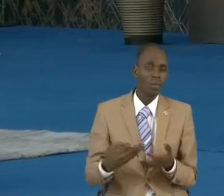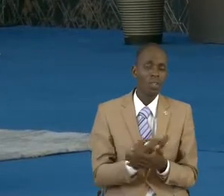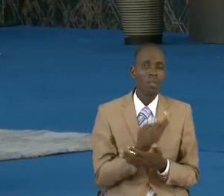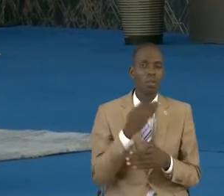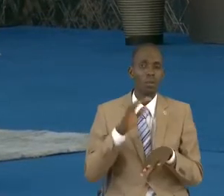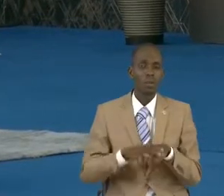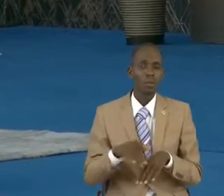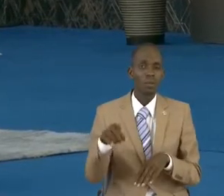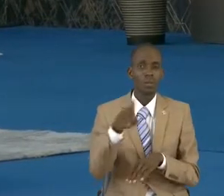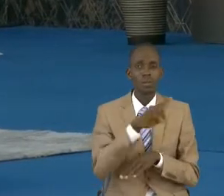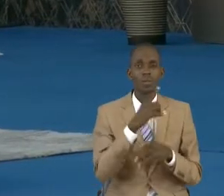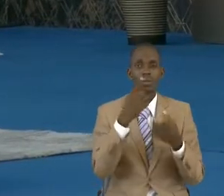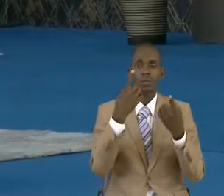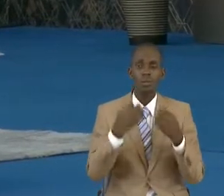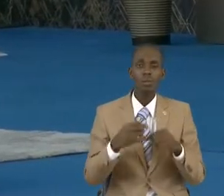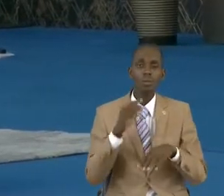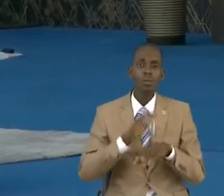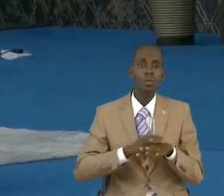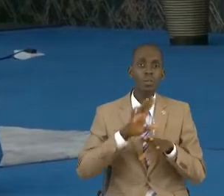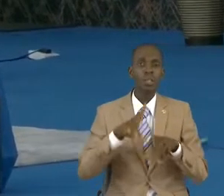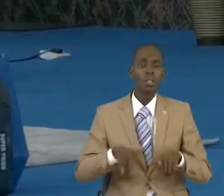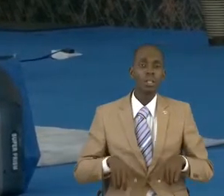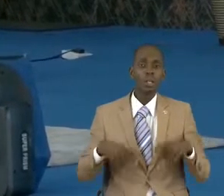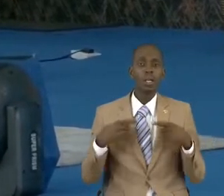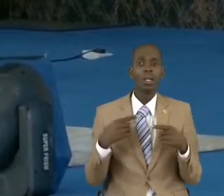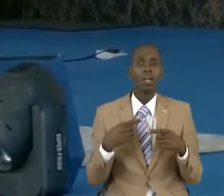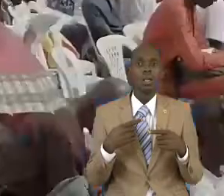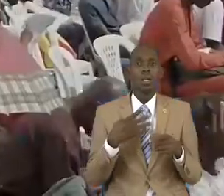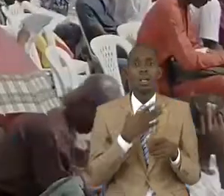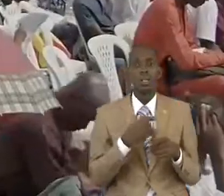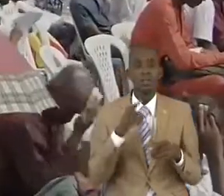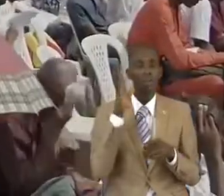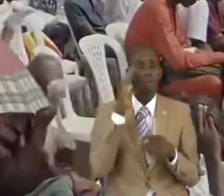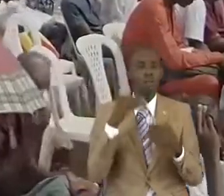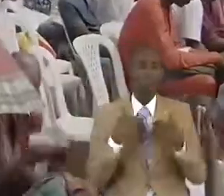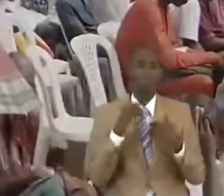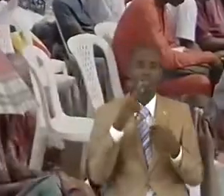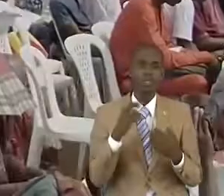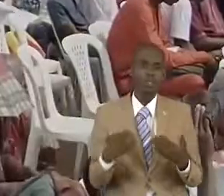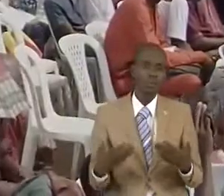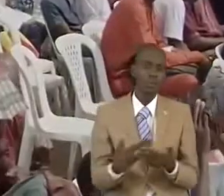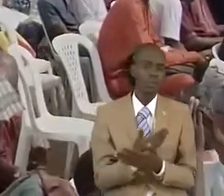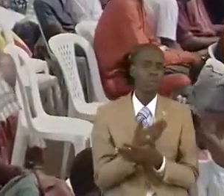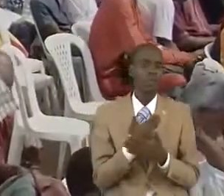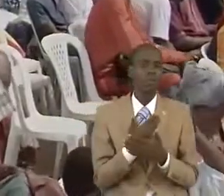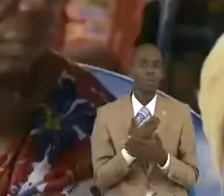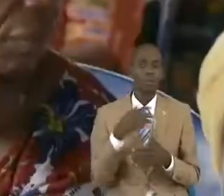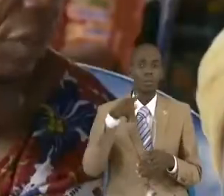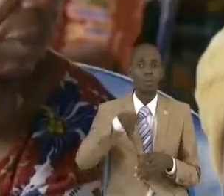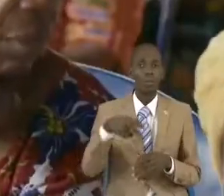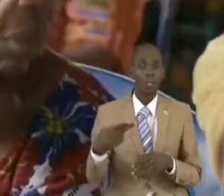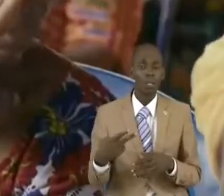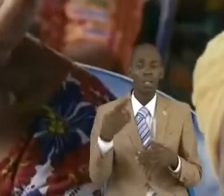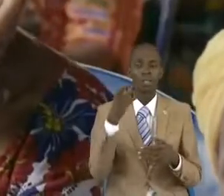comes upon your life, a renewal. But I call a renewal.